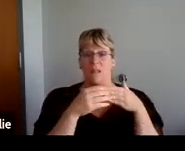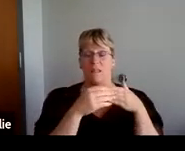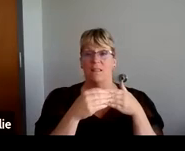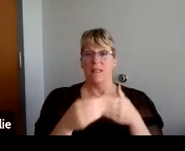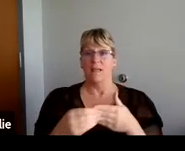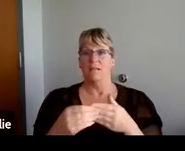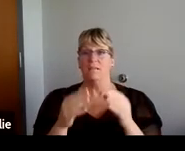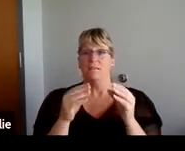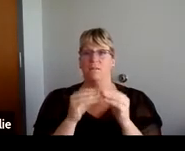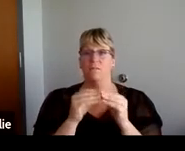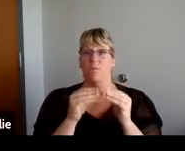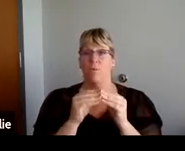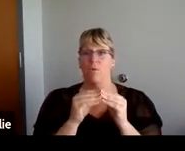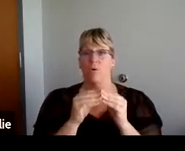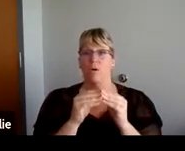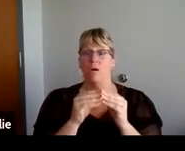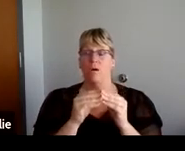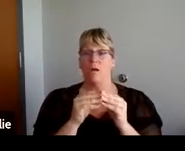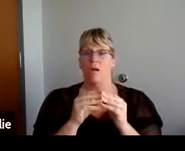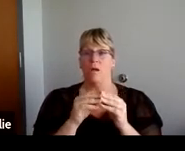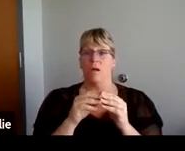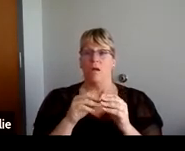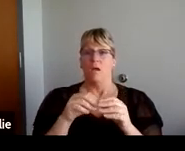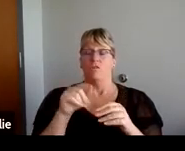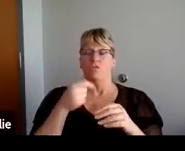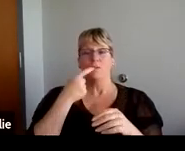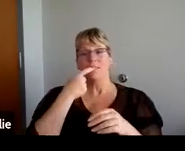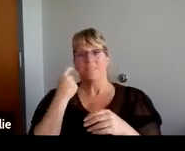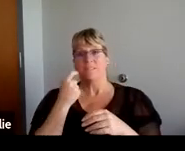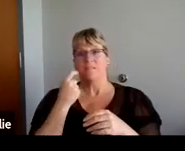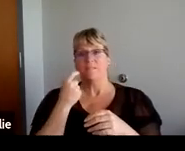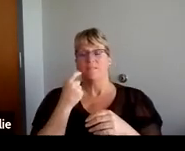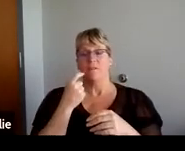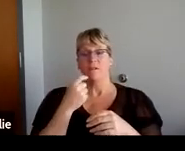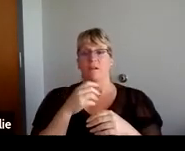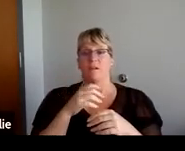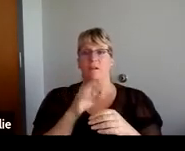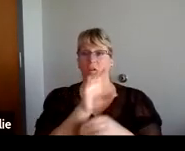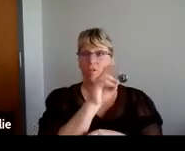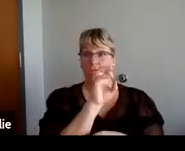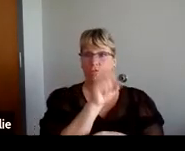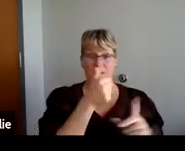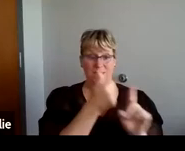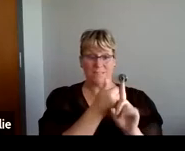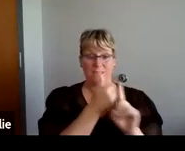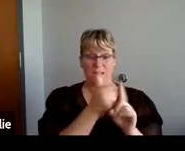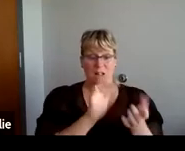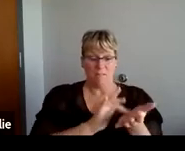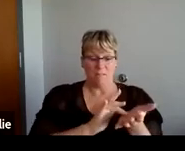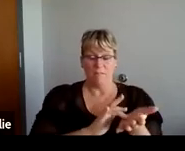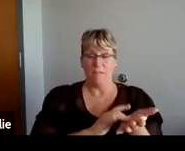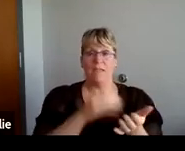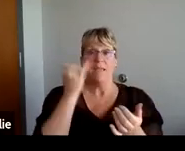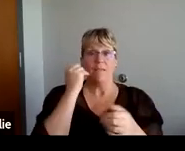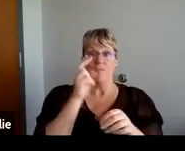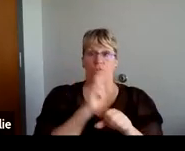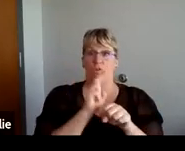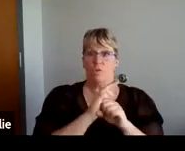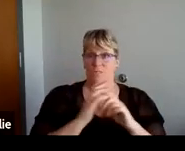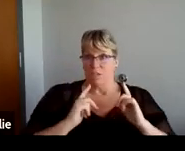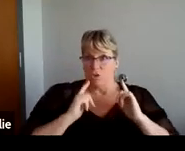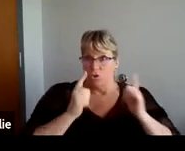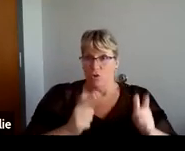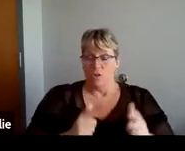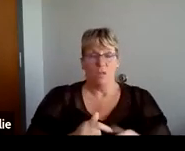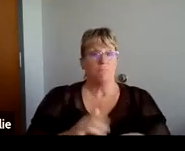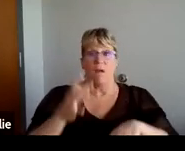more of a use disorder or addictive state. The drug itself, if you're using it earlier, if it's available,